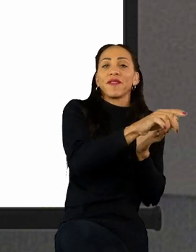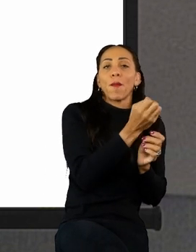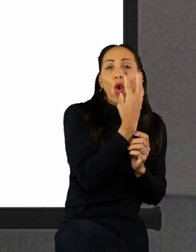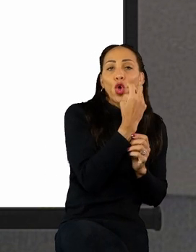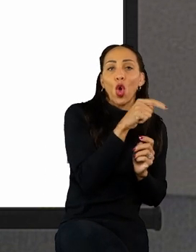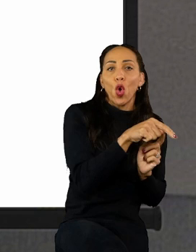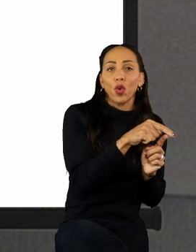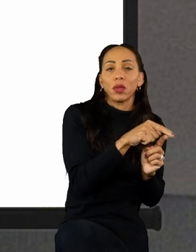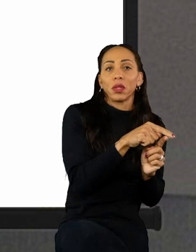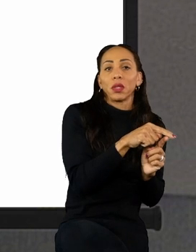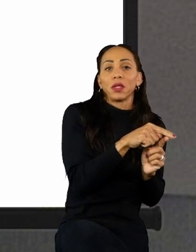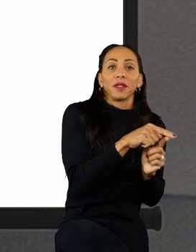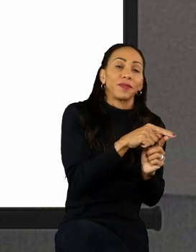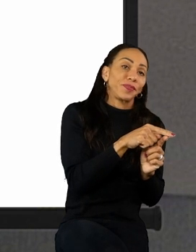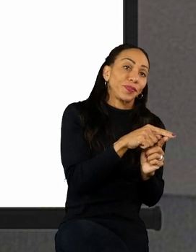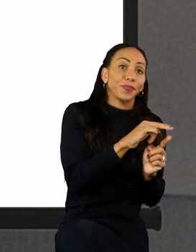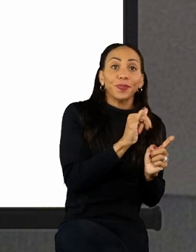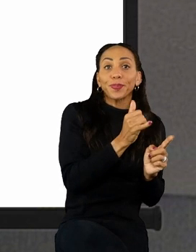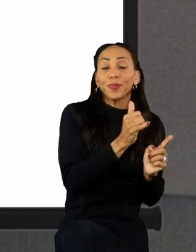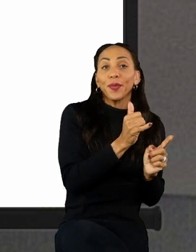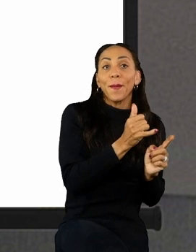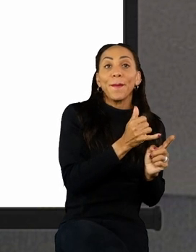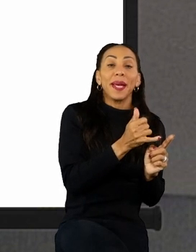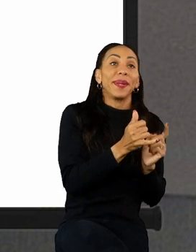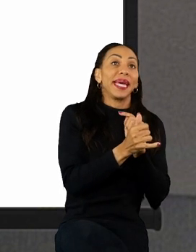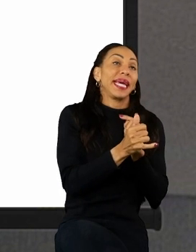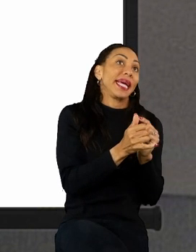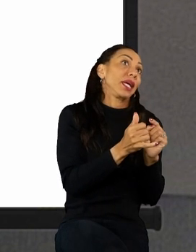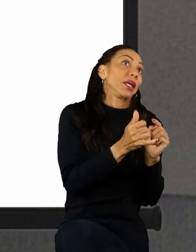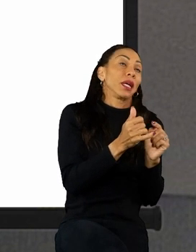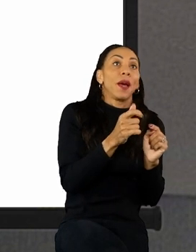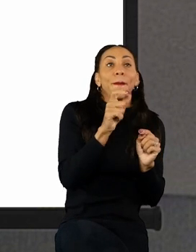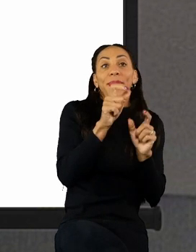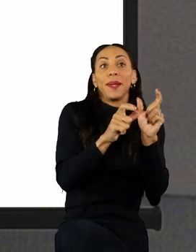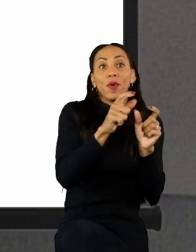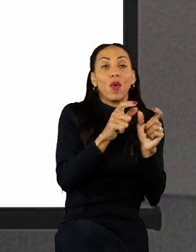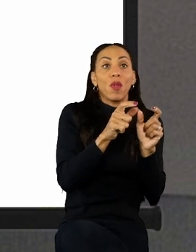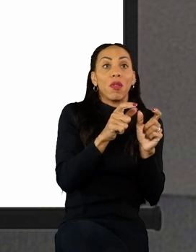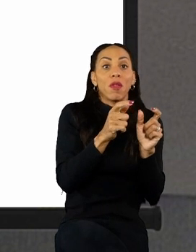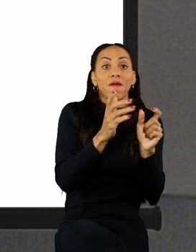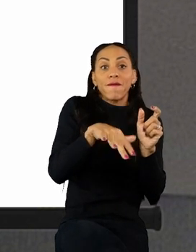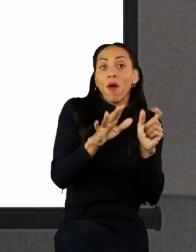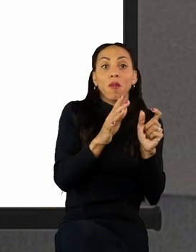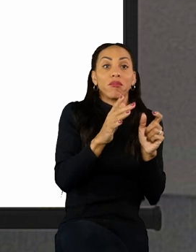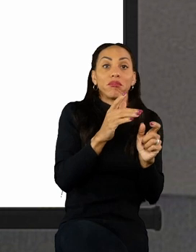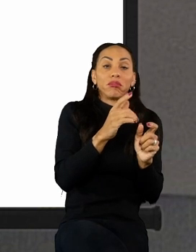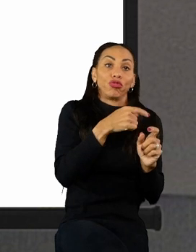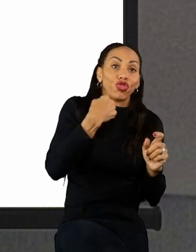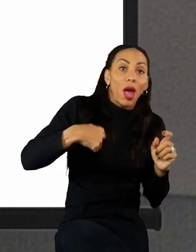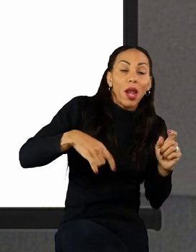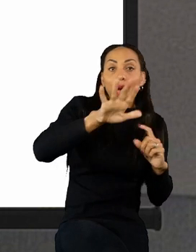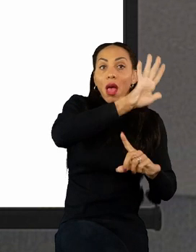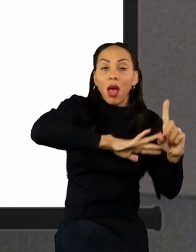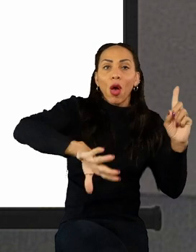also the chance that there'll be people interacting with it in the same time zone, but online, not yes. at the same centre. So